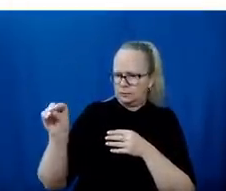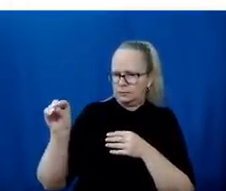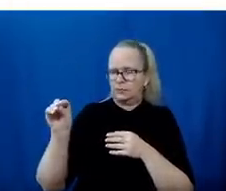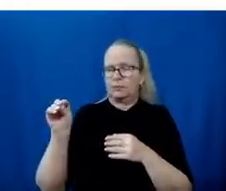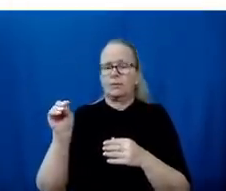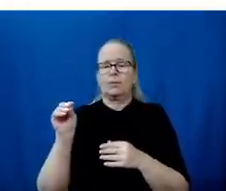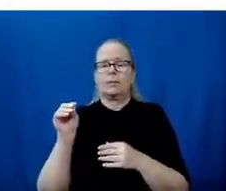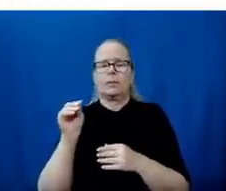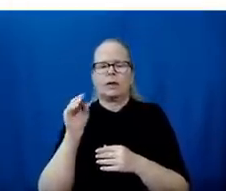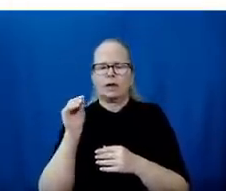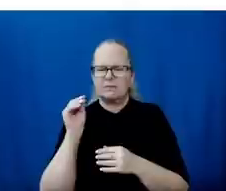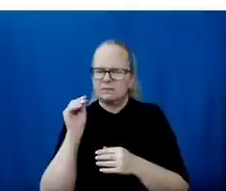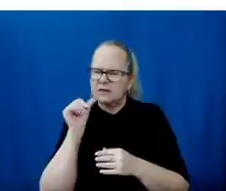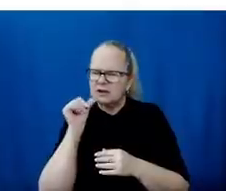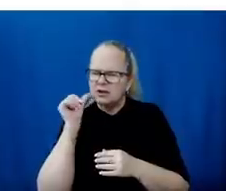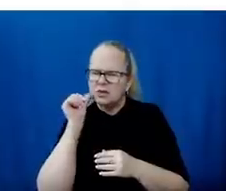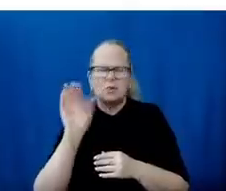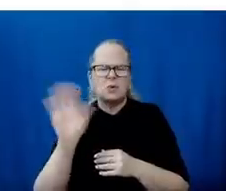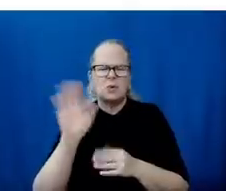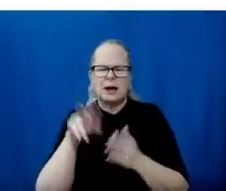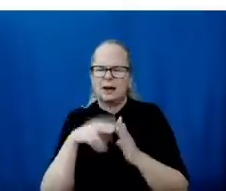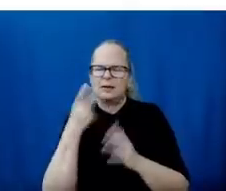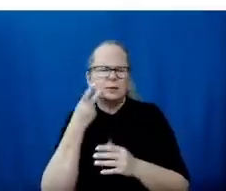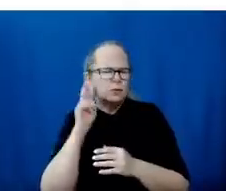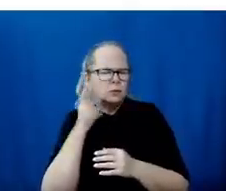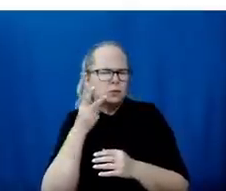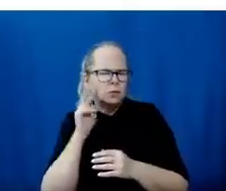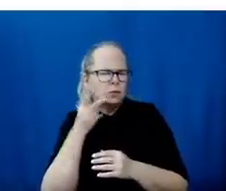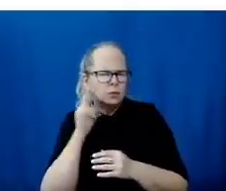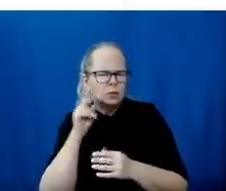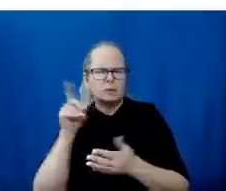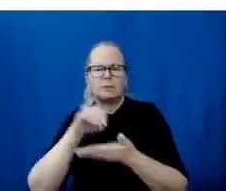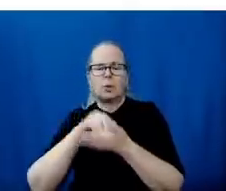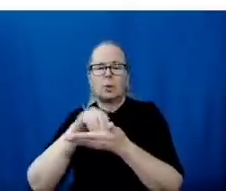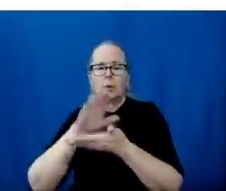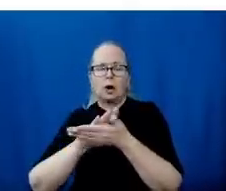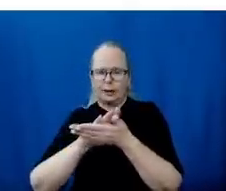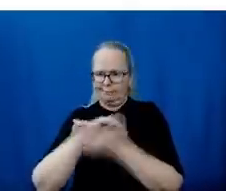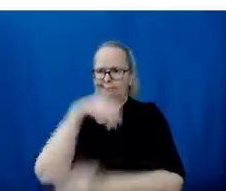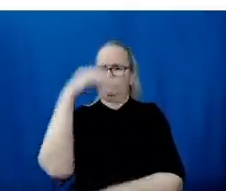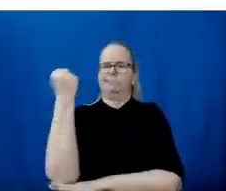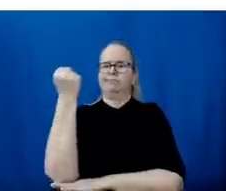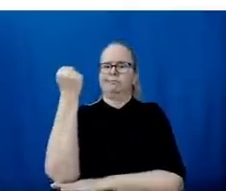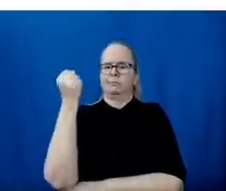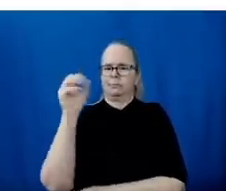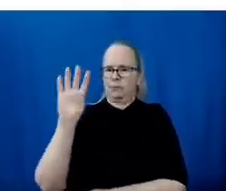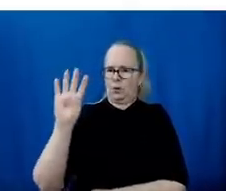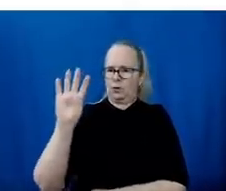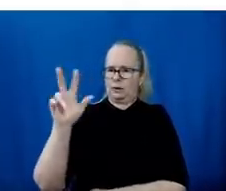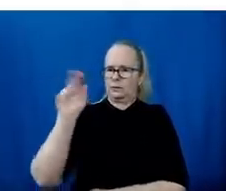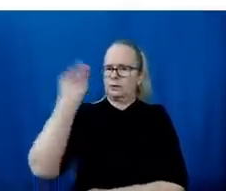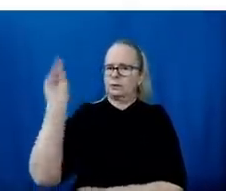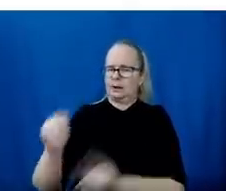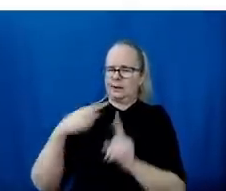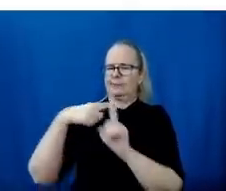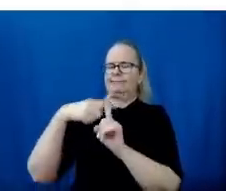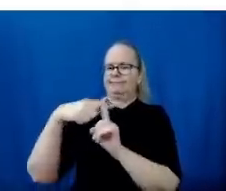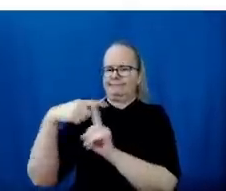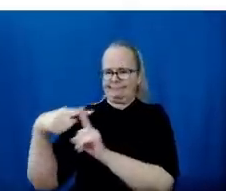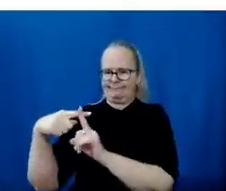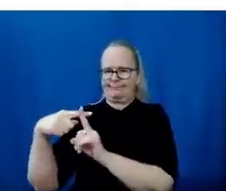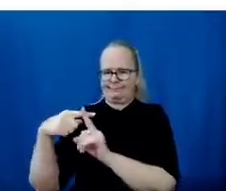38.23%. And worth noting that we had a pandemic record Monday of around 43%. And